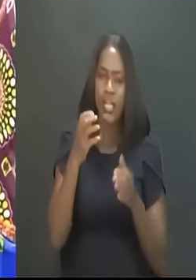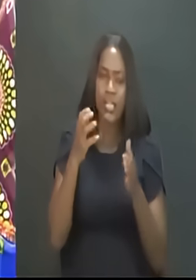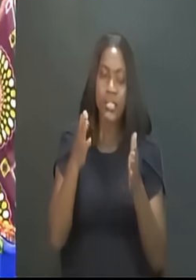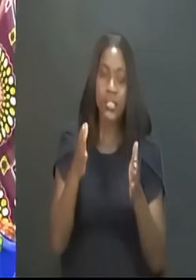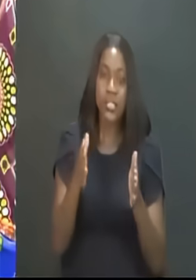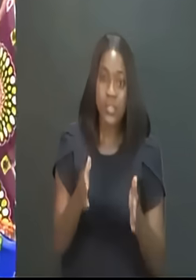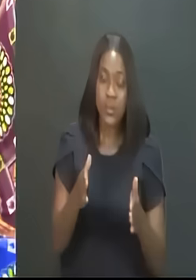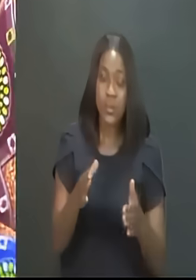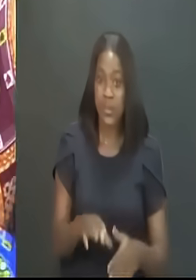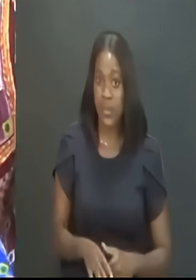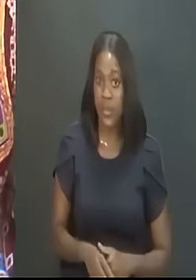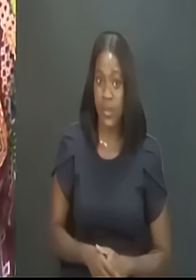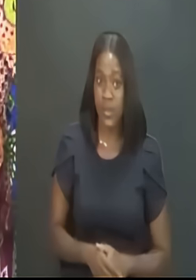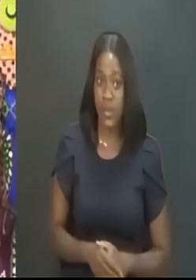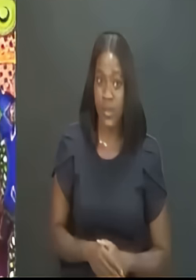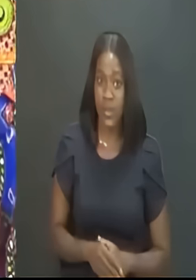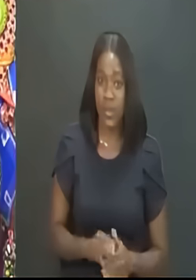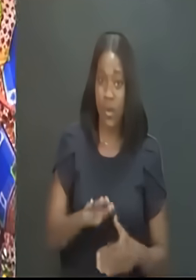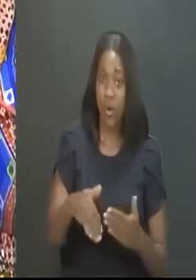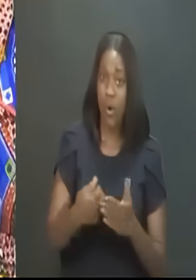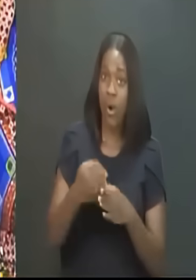all these employees were sacked.